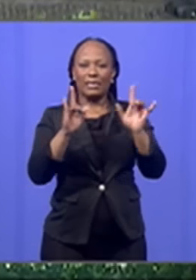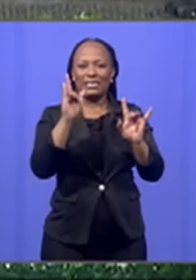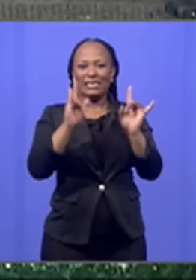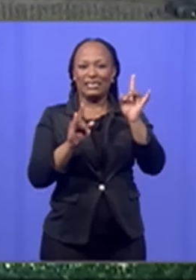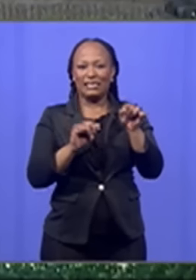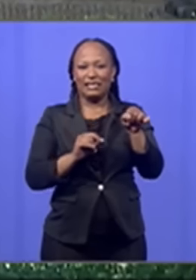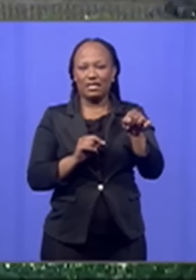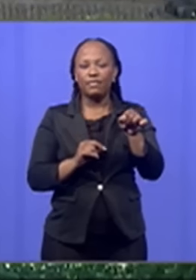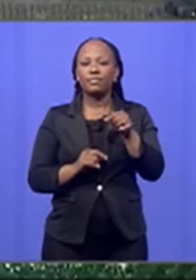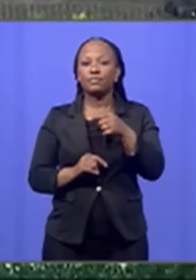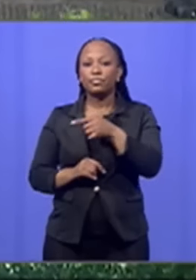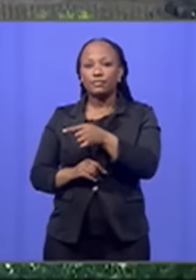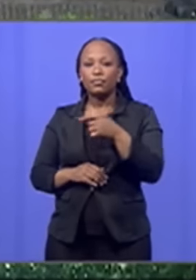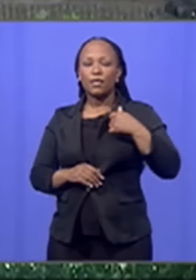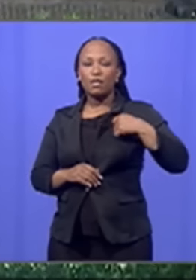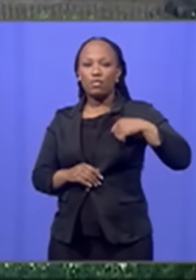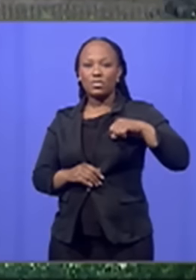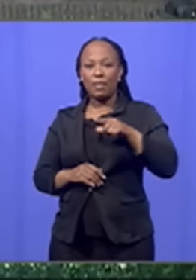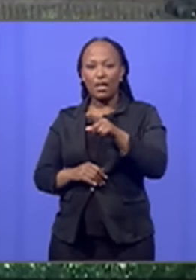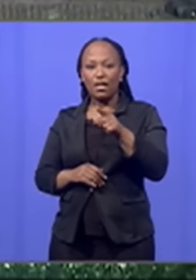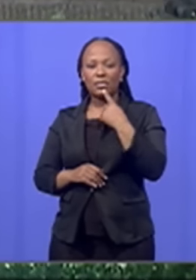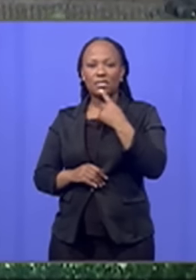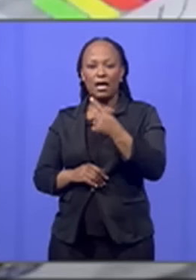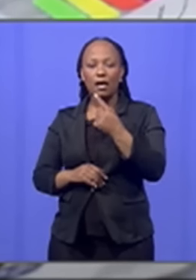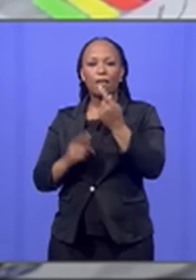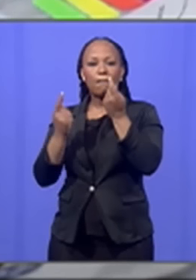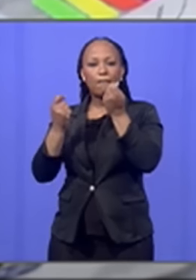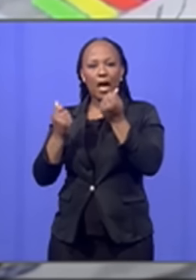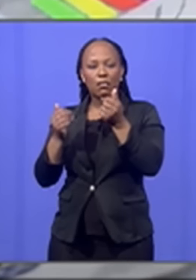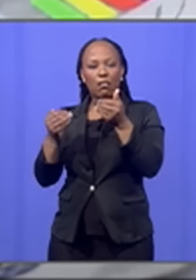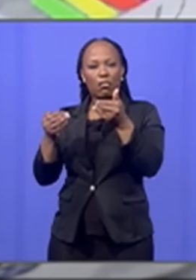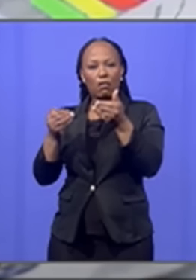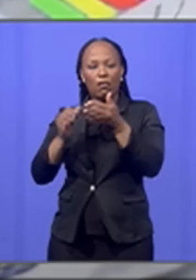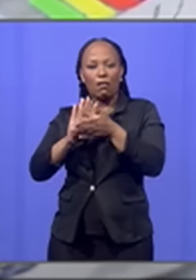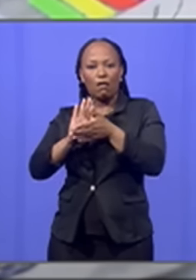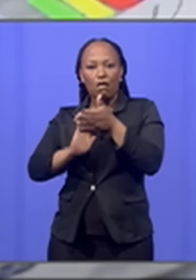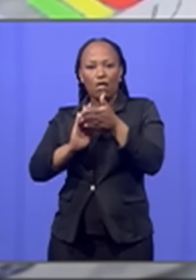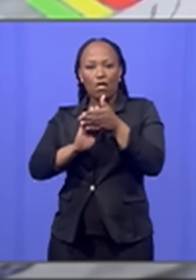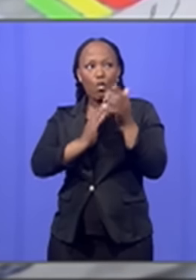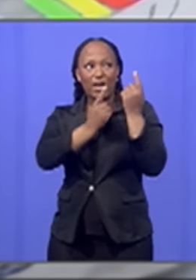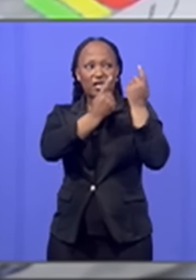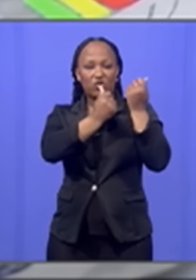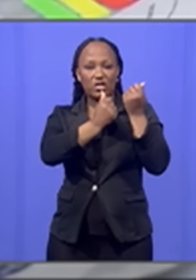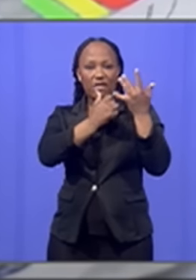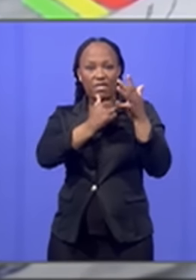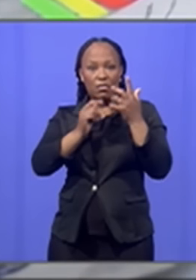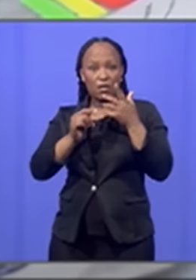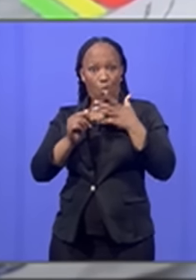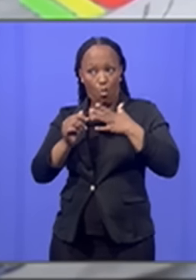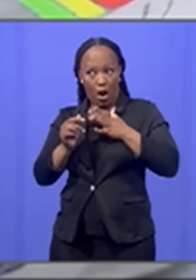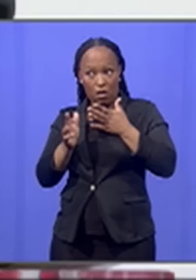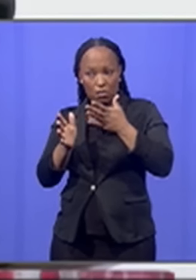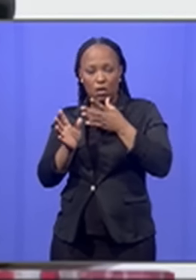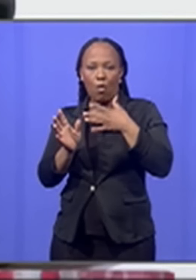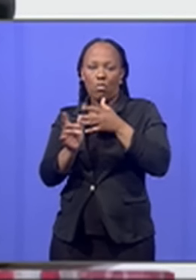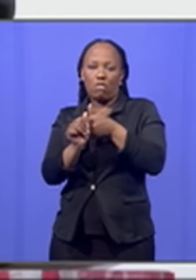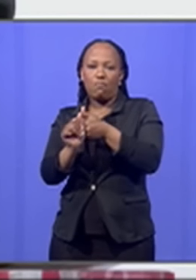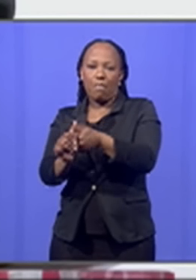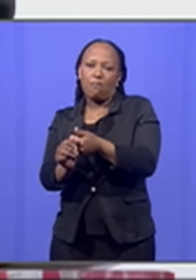wa hlalošage o le tseleng go ka sepediša merero ya bona ya ditšhelete go ya ka mo lefapha la naga la ditšhelete e nyakago ka gona.